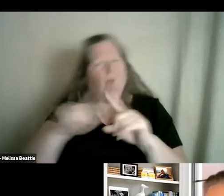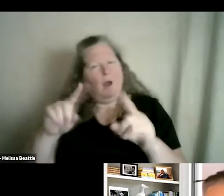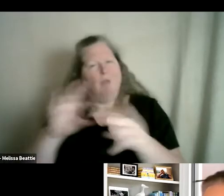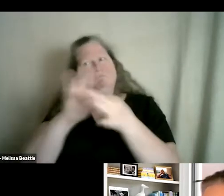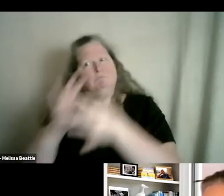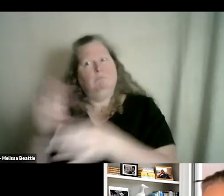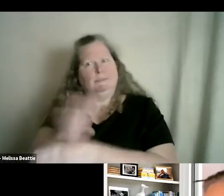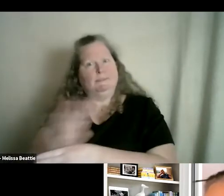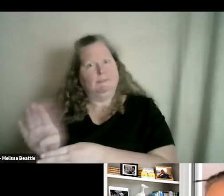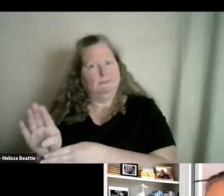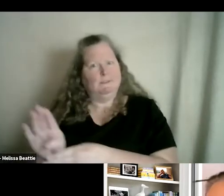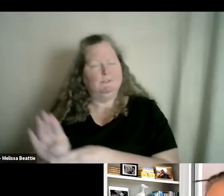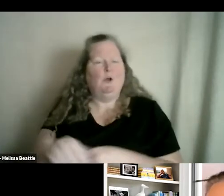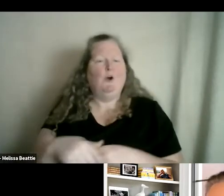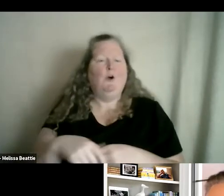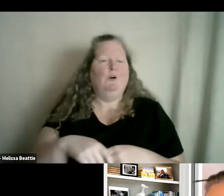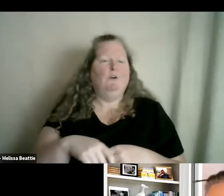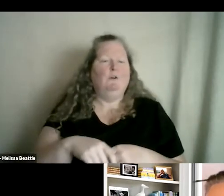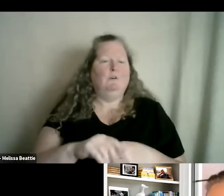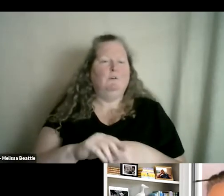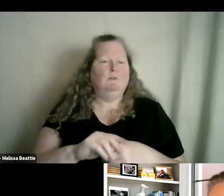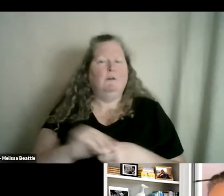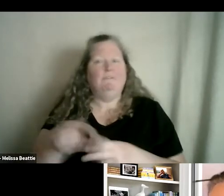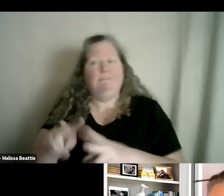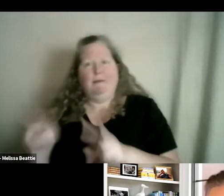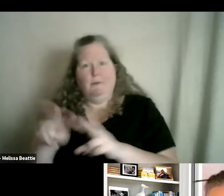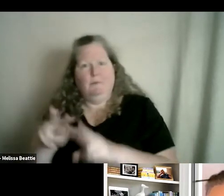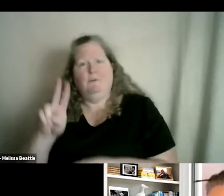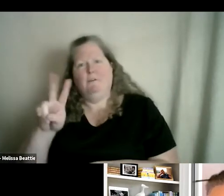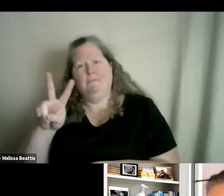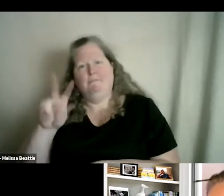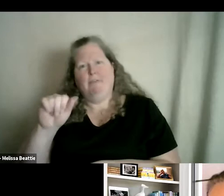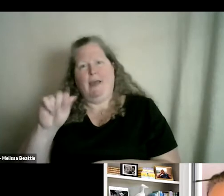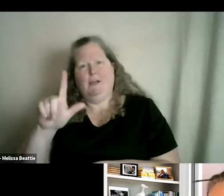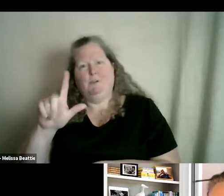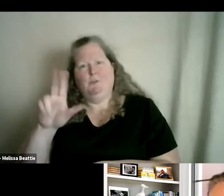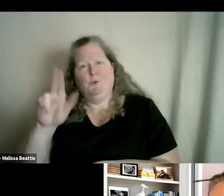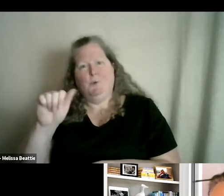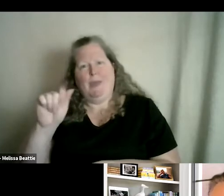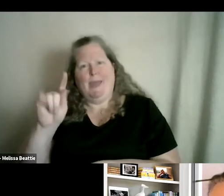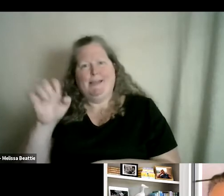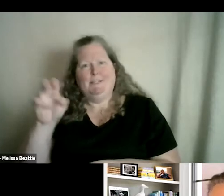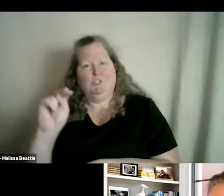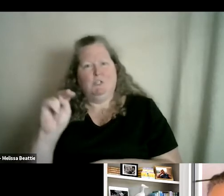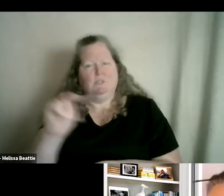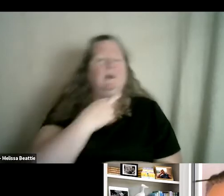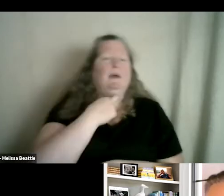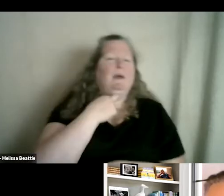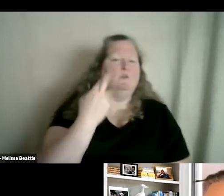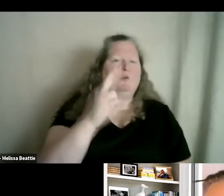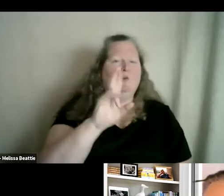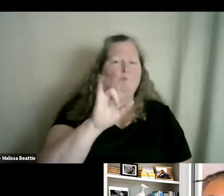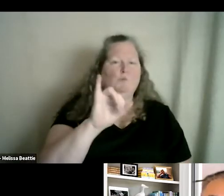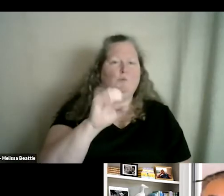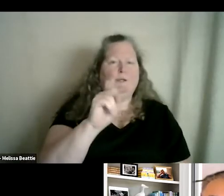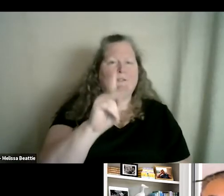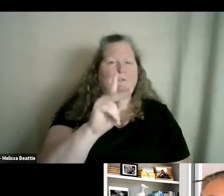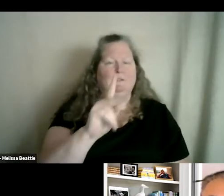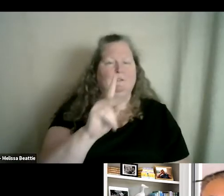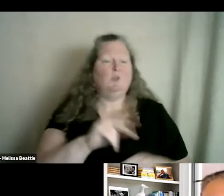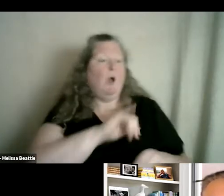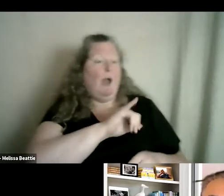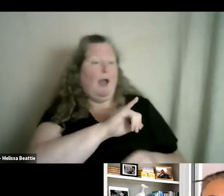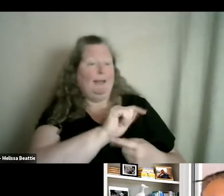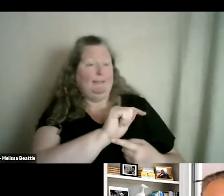and risk. And so for the example that I give frequently is like IT is the ultimate